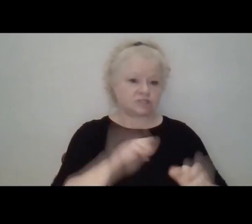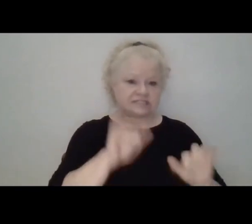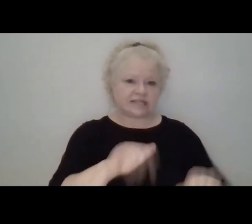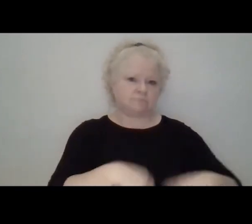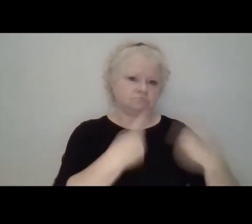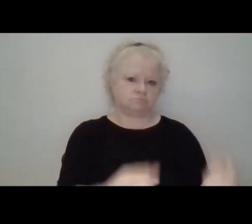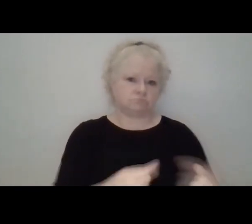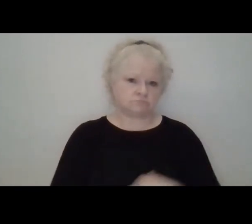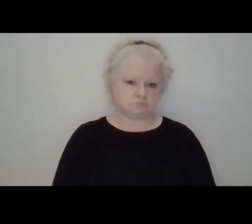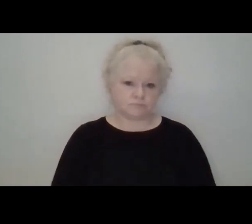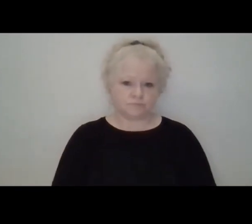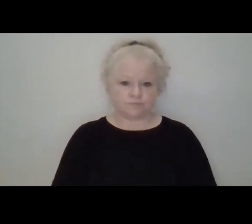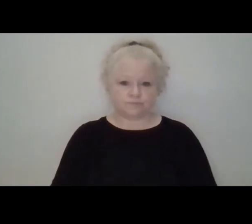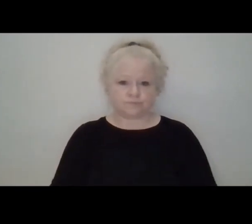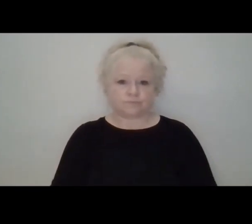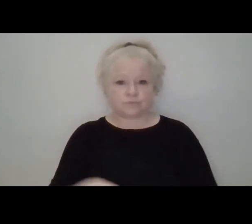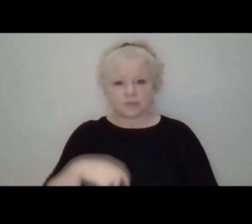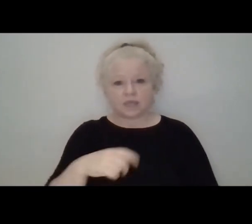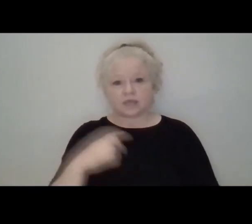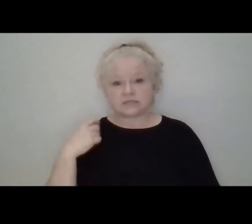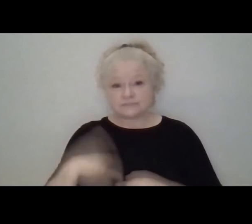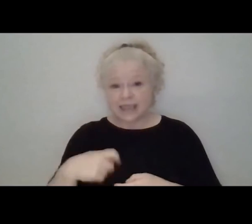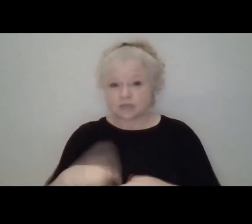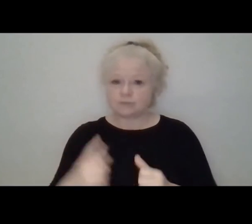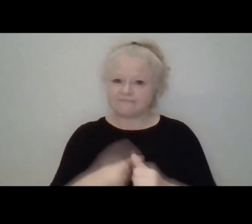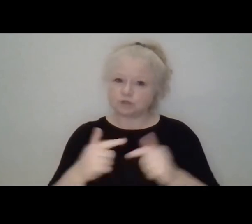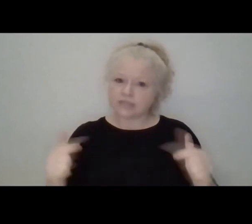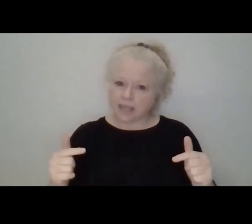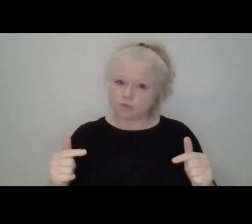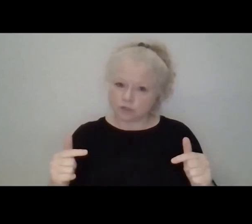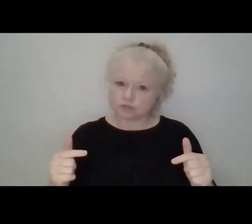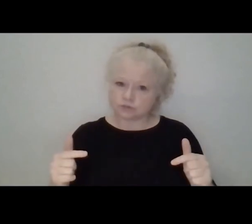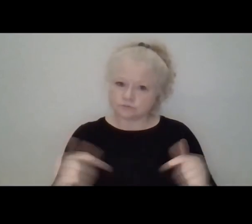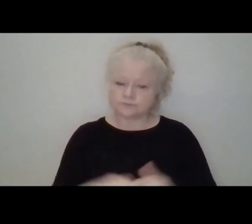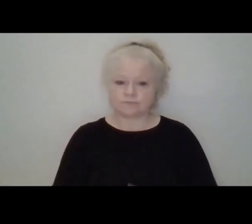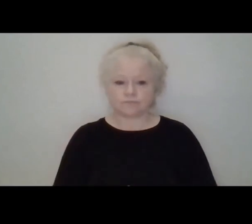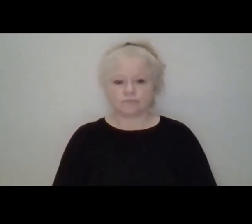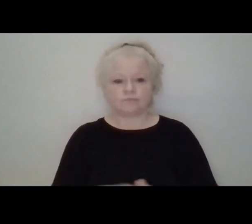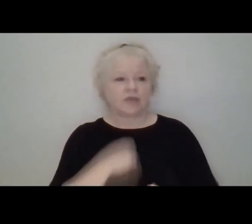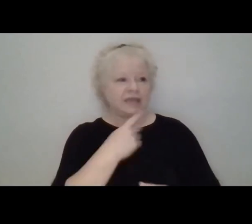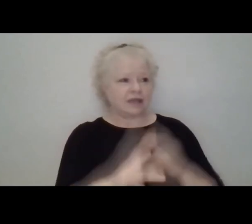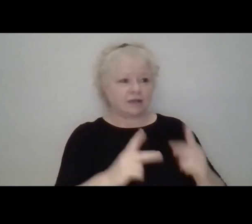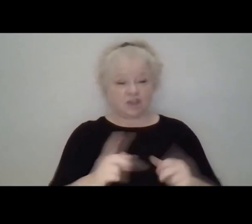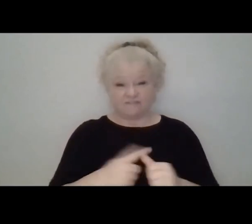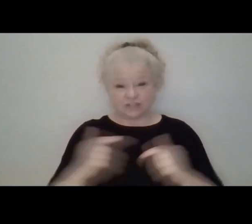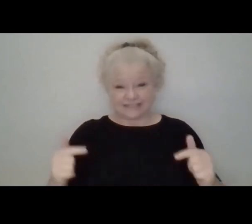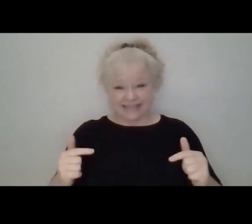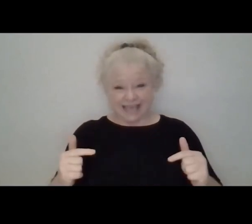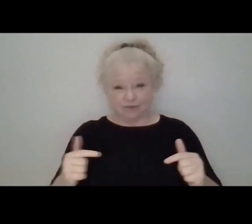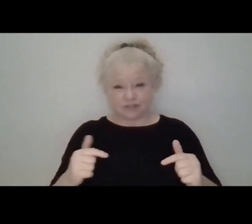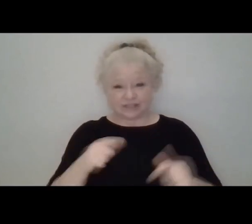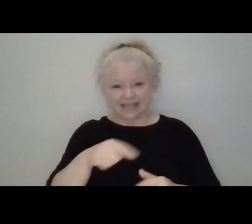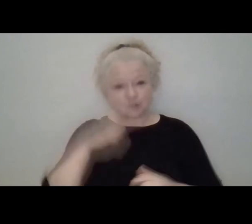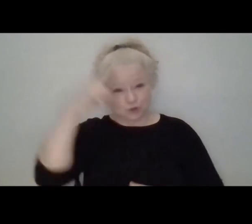So Spanish is my first language, I want to say, because that's what I remember. For a long time, I tell people, your first language is what you dream in.